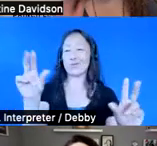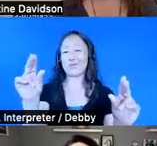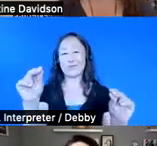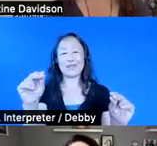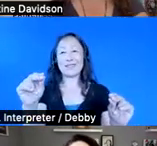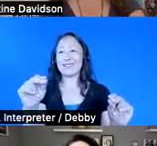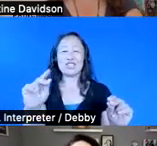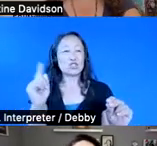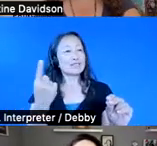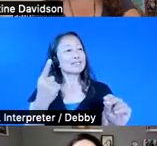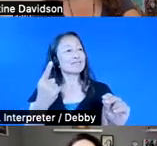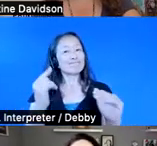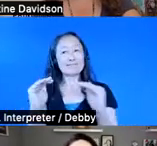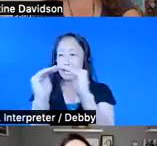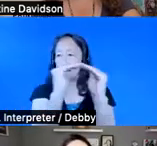different roles.